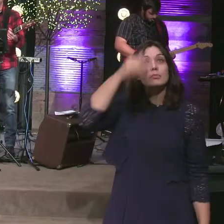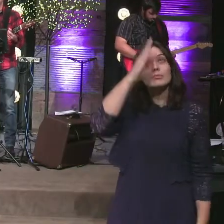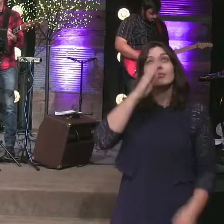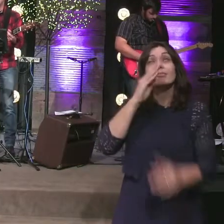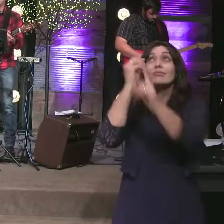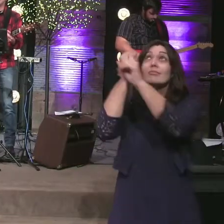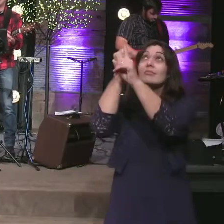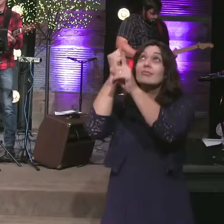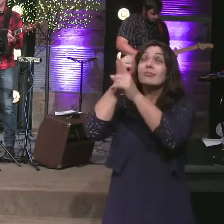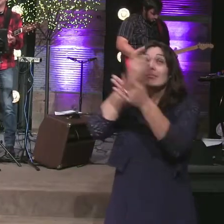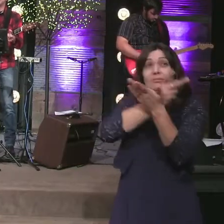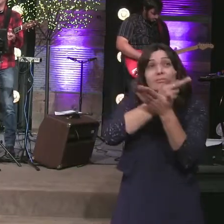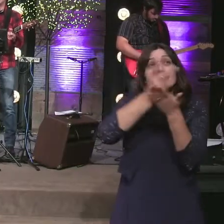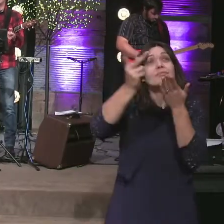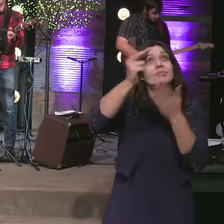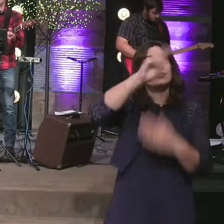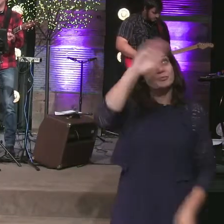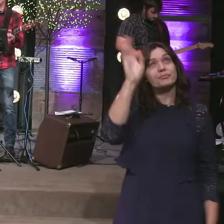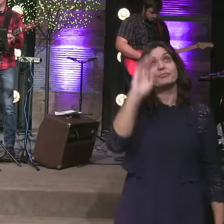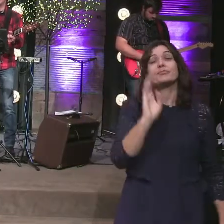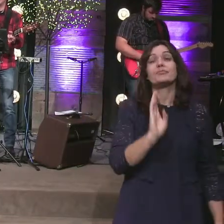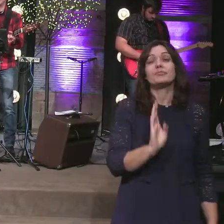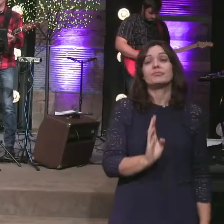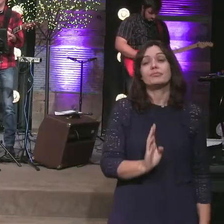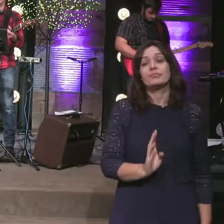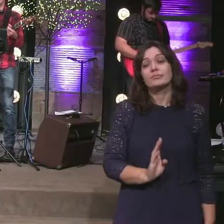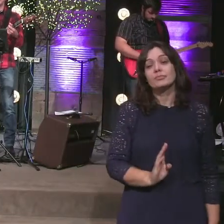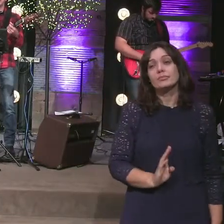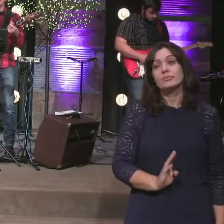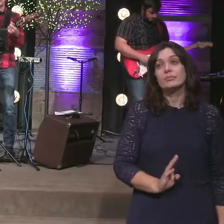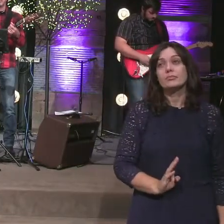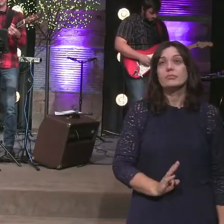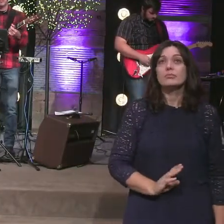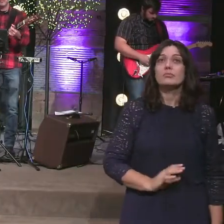My God will never fail.